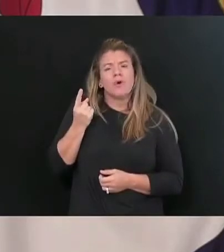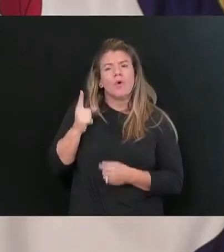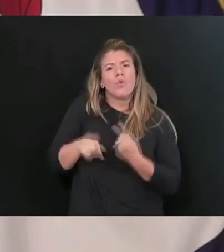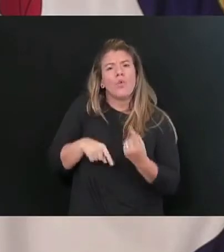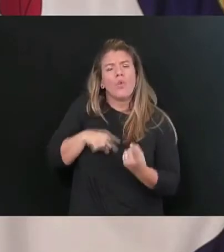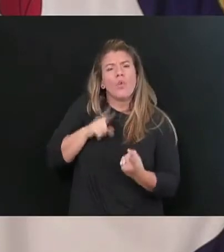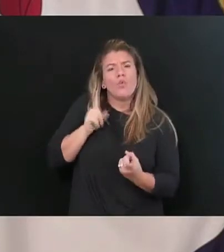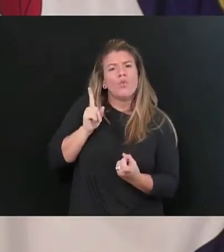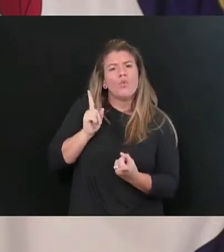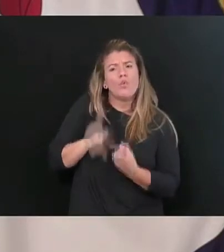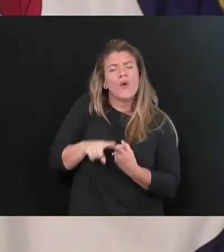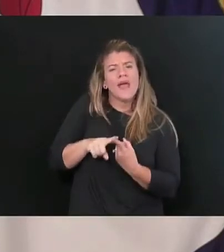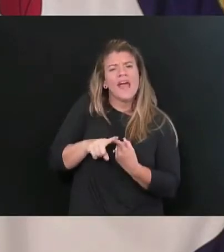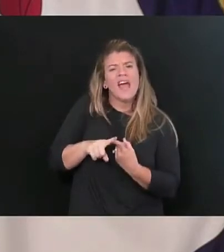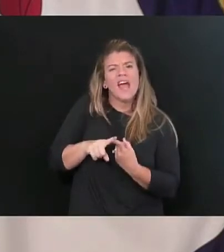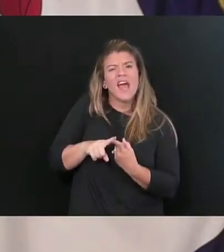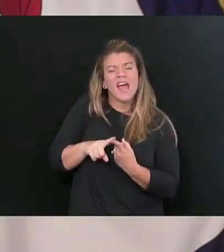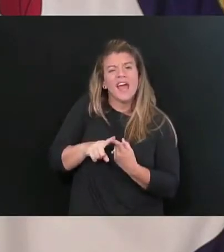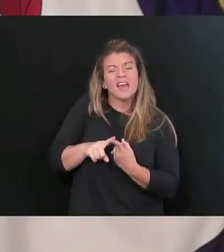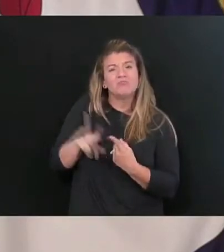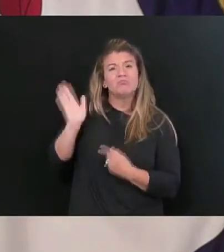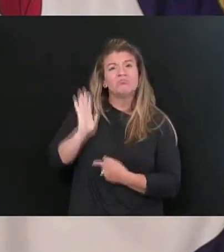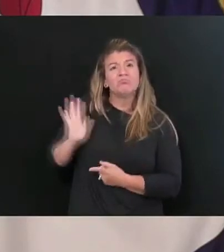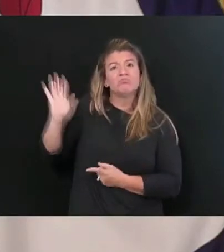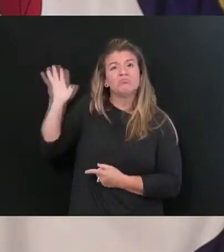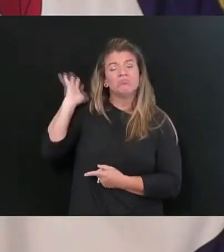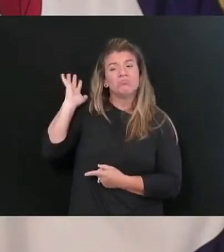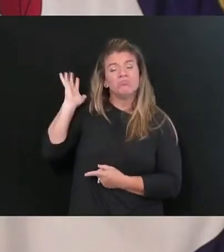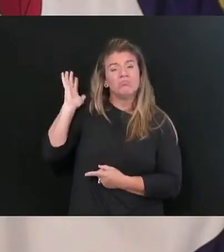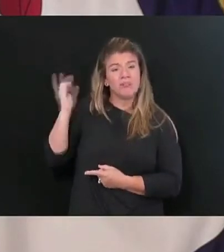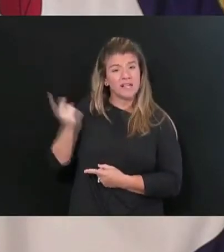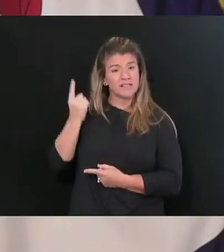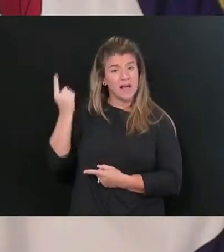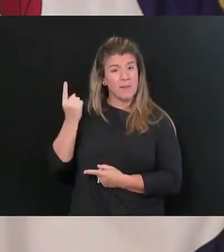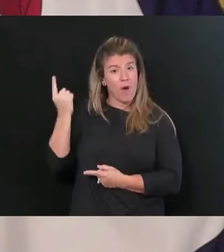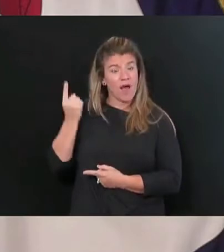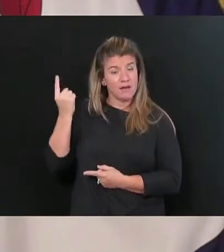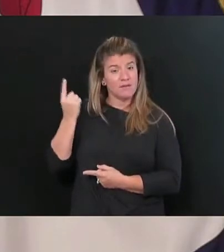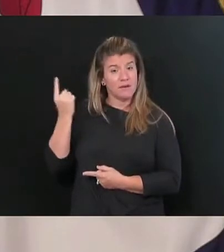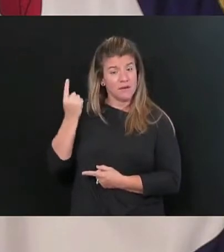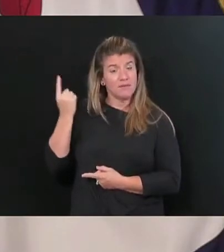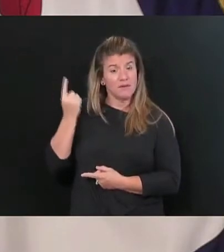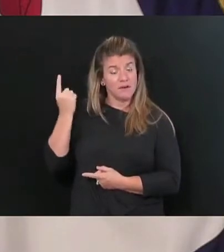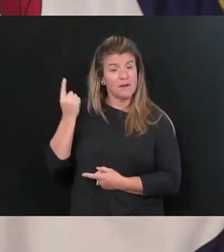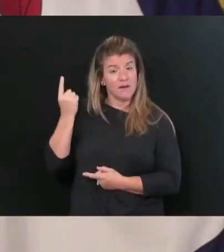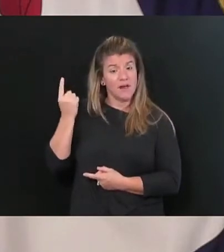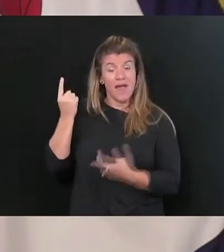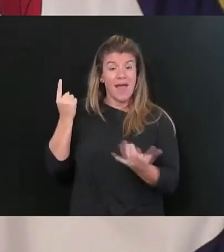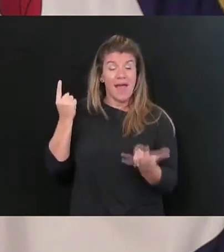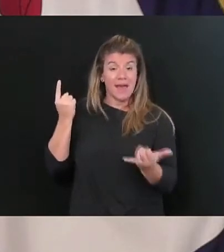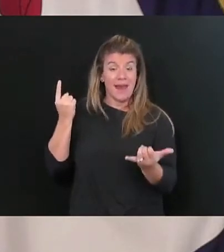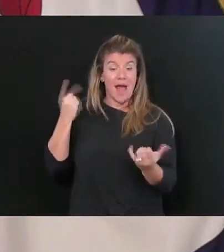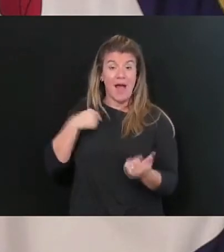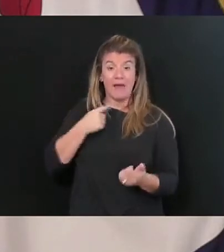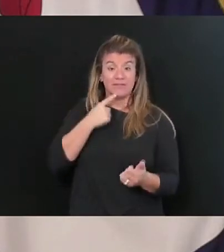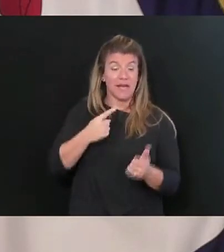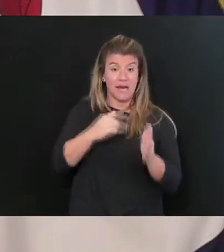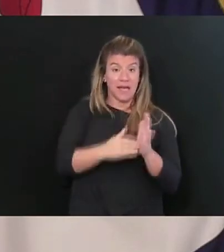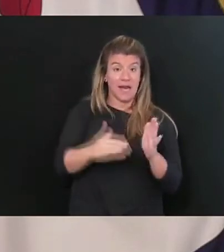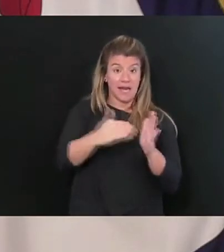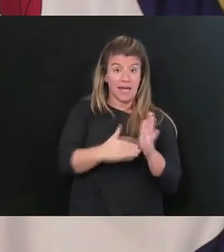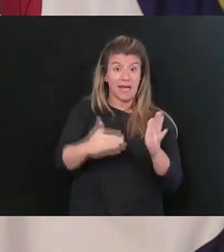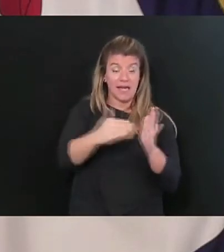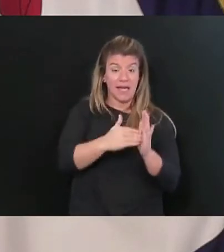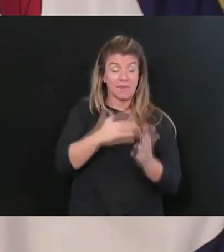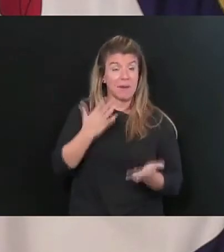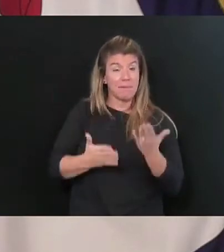said, and if you'll remember what I was saying over and over, probably now 2 months ago or a month and a half